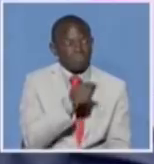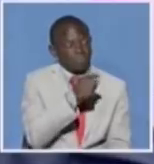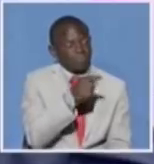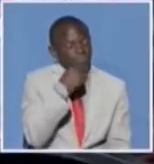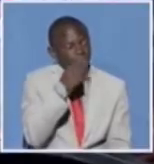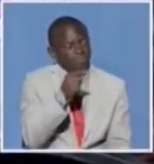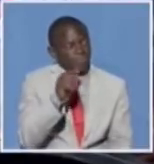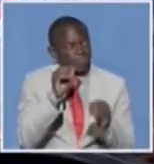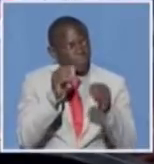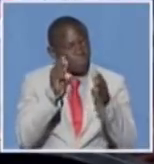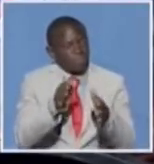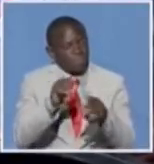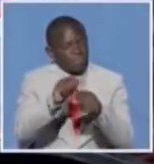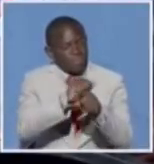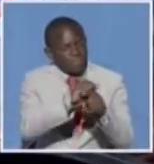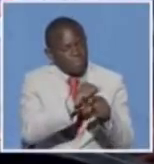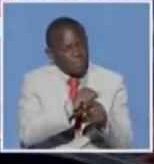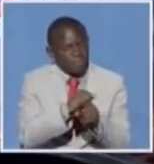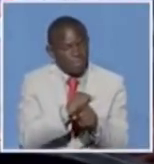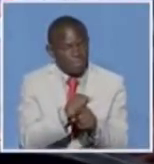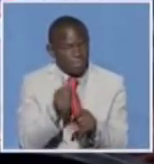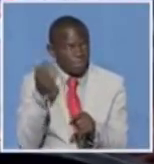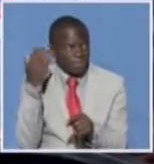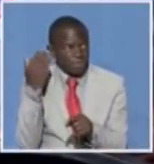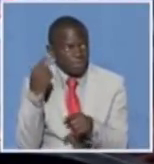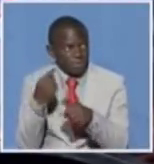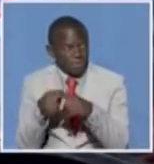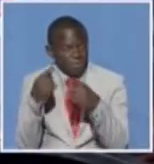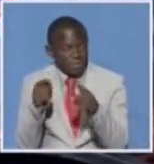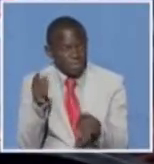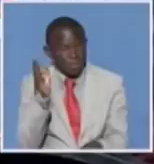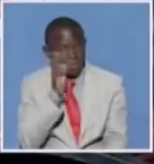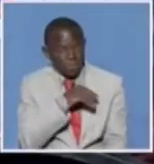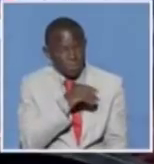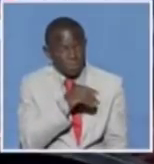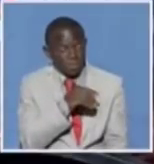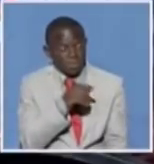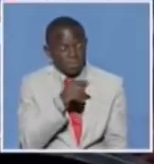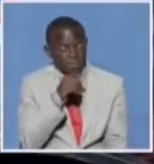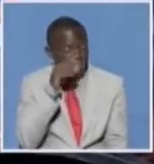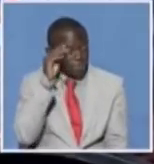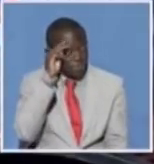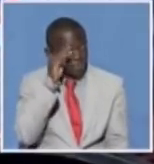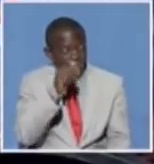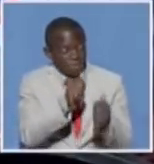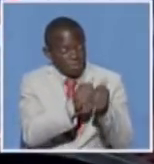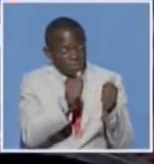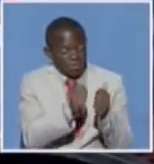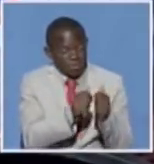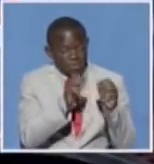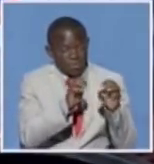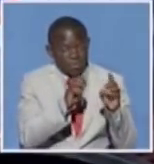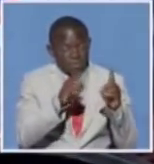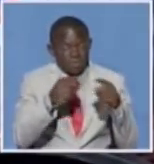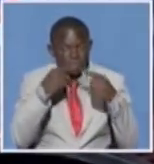very strange occurrence or phenomenon that happened where you had to re-advertise to recruit teachers into training colleges, would-be